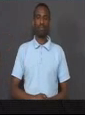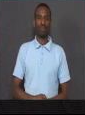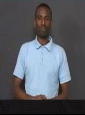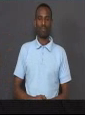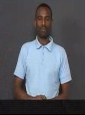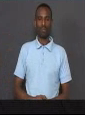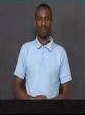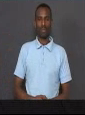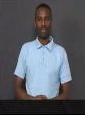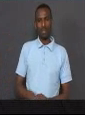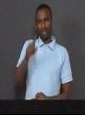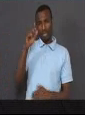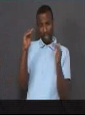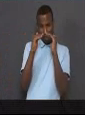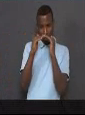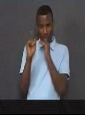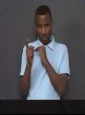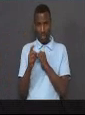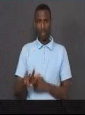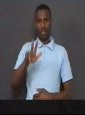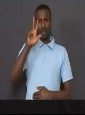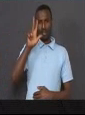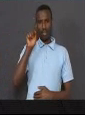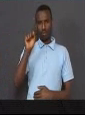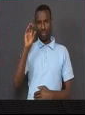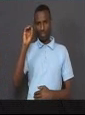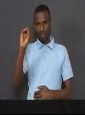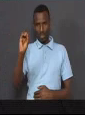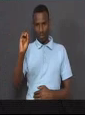0.1 meters. This equals